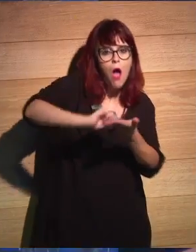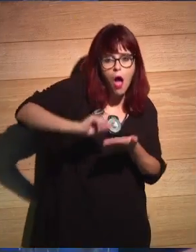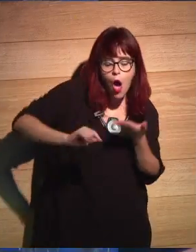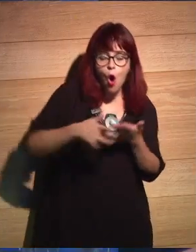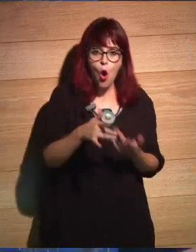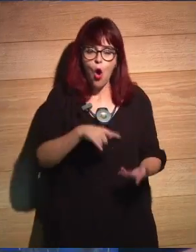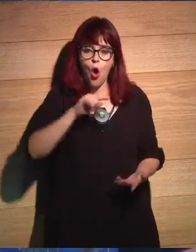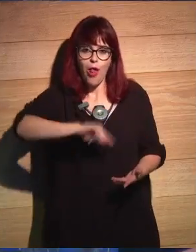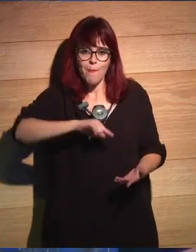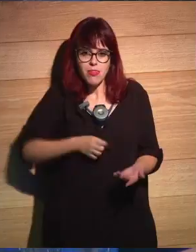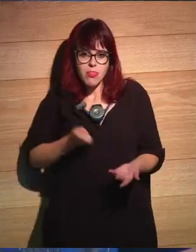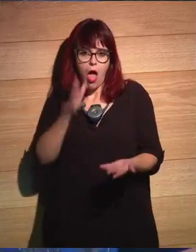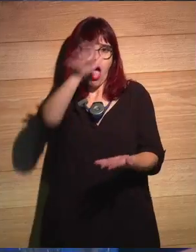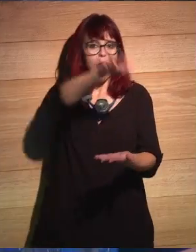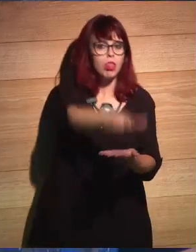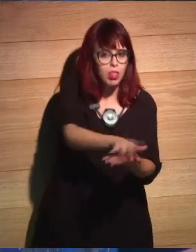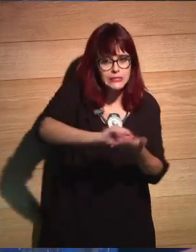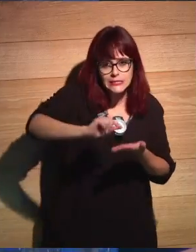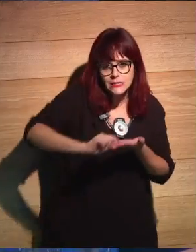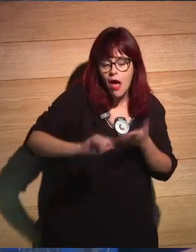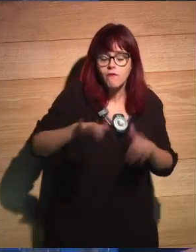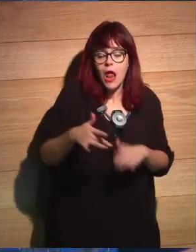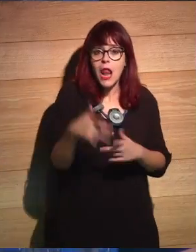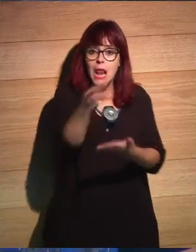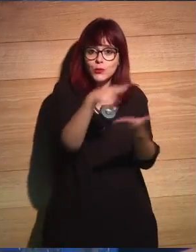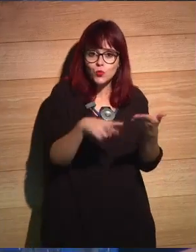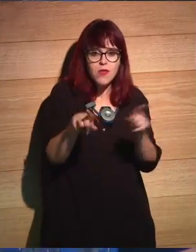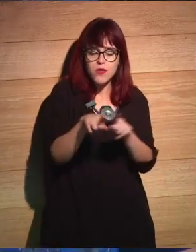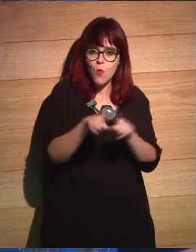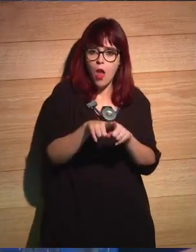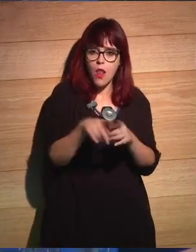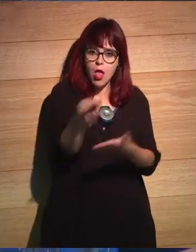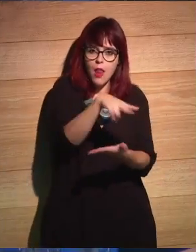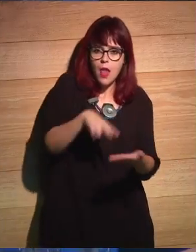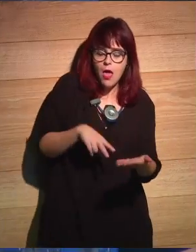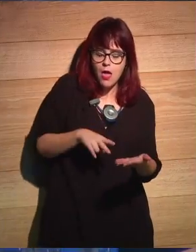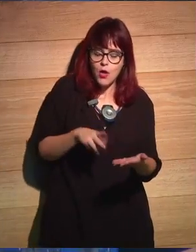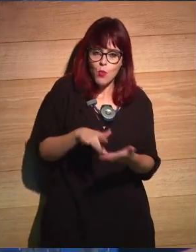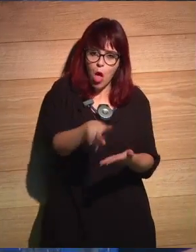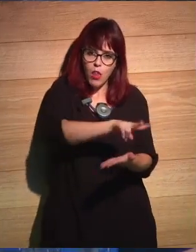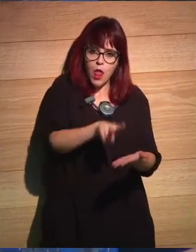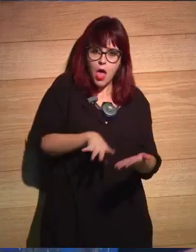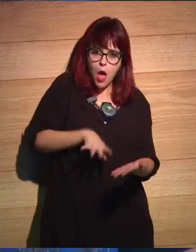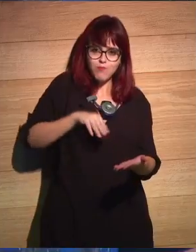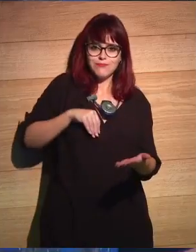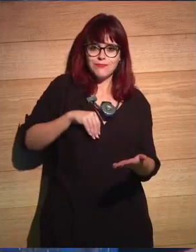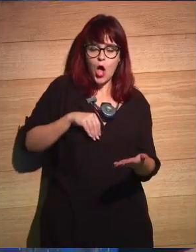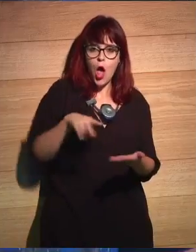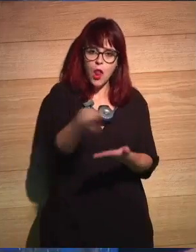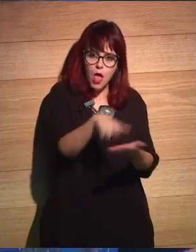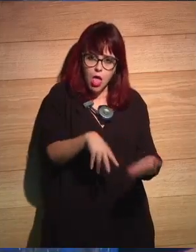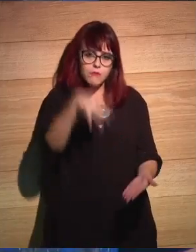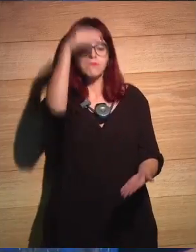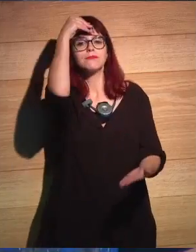our souls, we read from our souls and we read from our minds. So a book, I think, is the